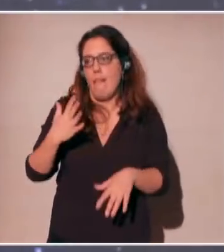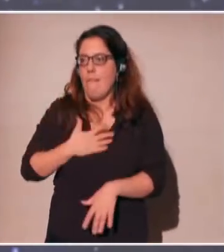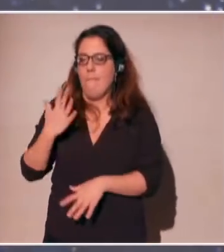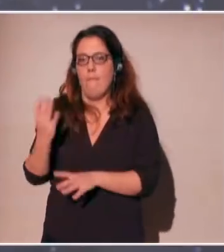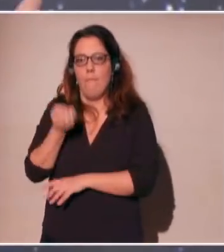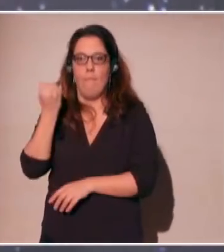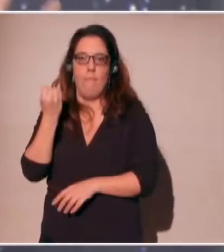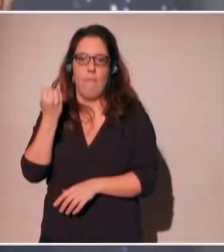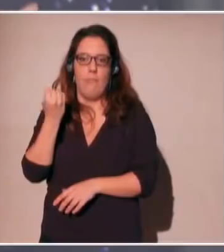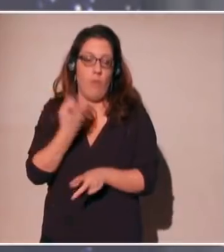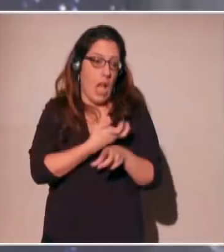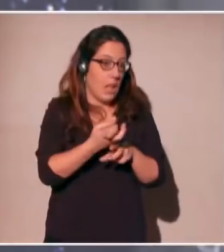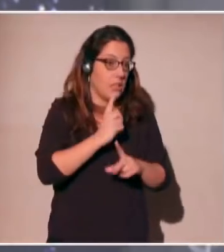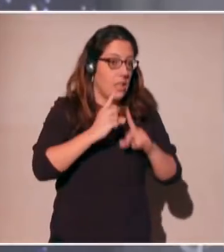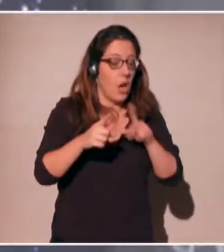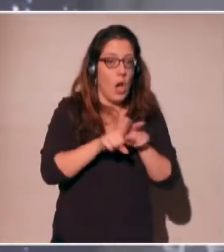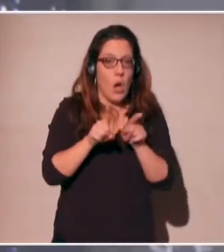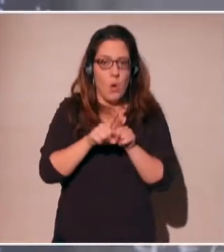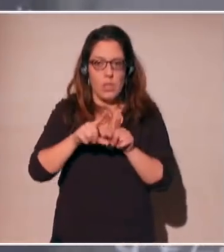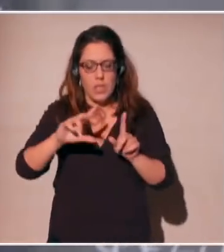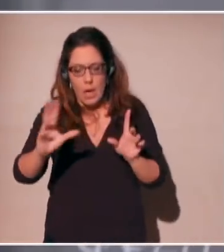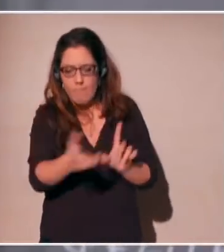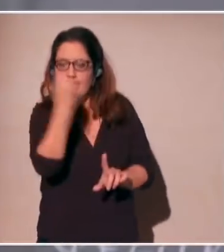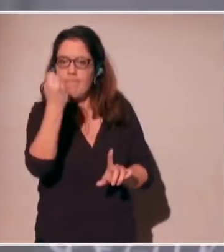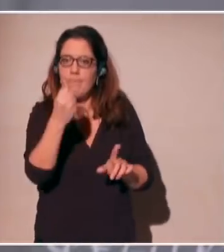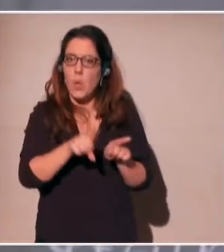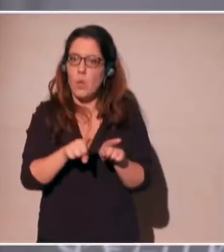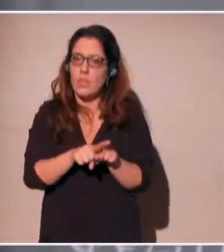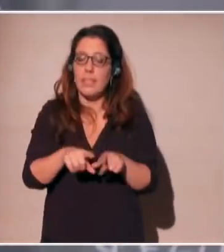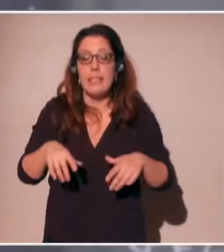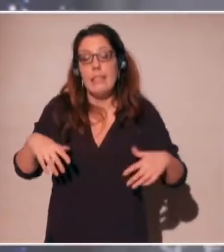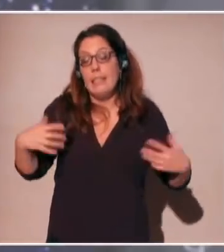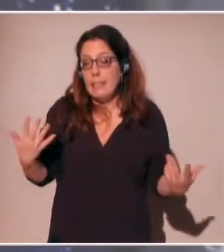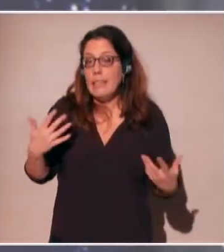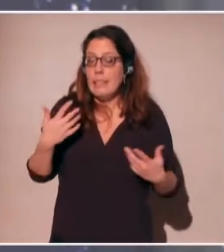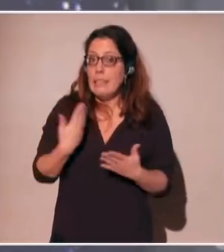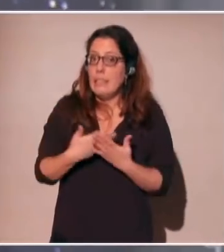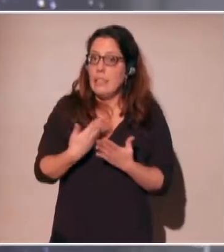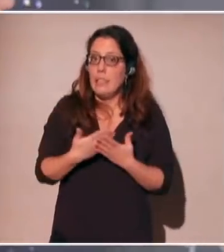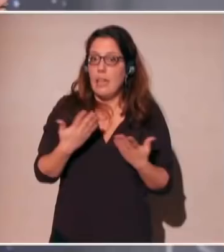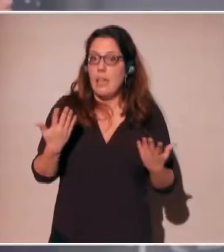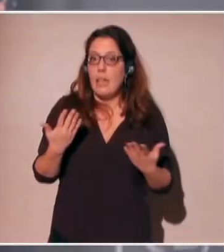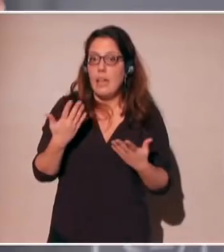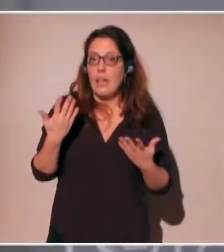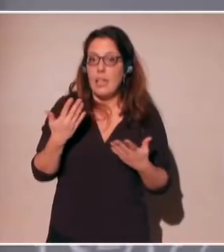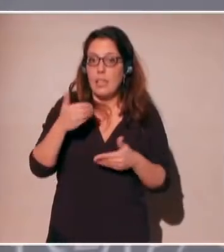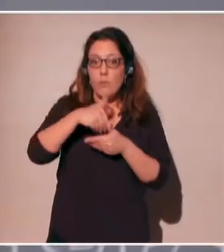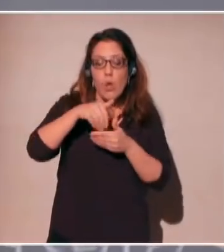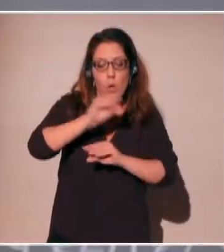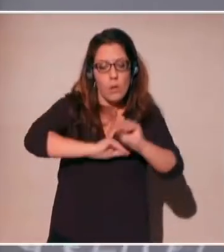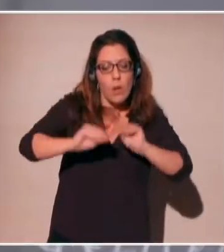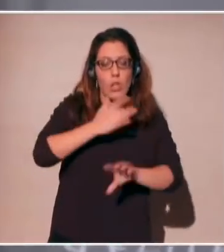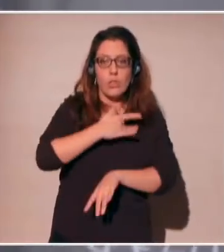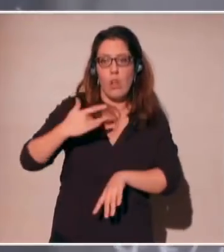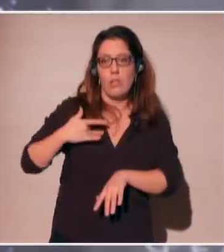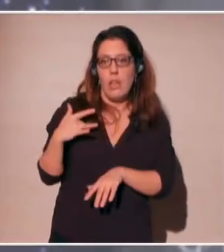will become a very basic component of healthcare and the healthcare industry. And there are beautiful ways today in which people are dealing with some of these